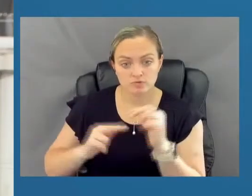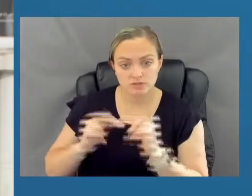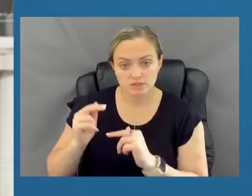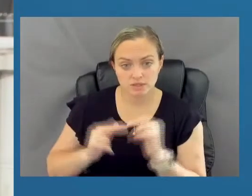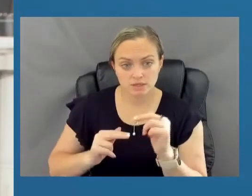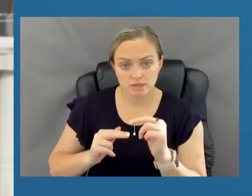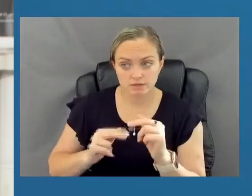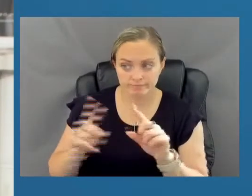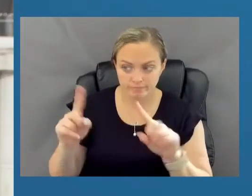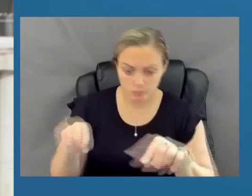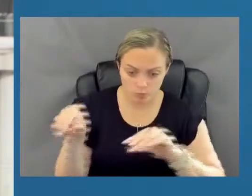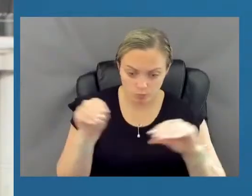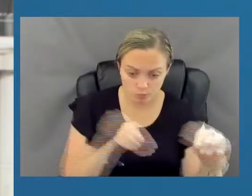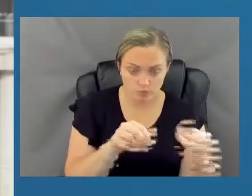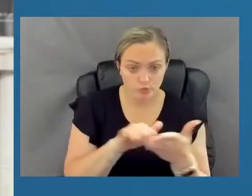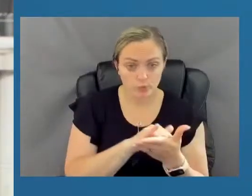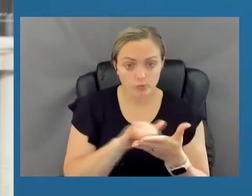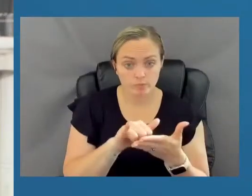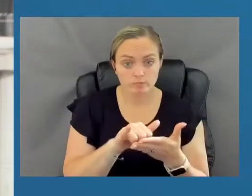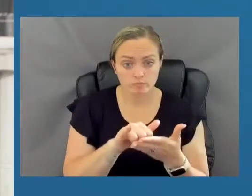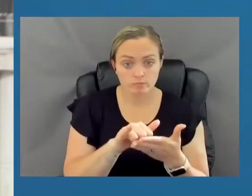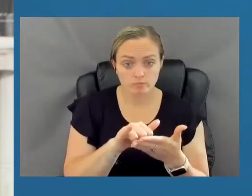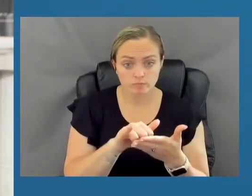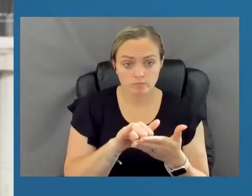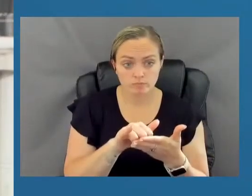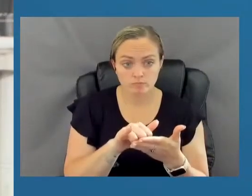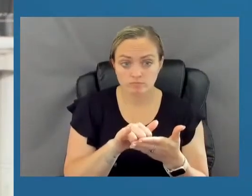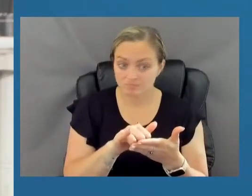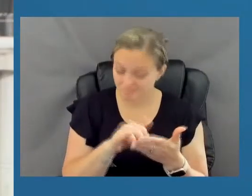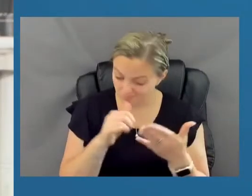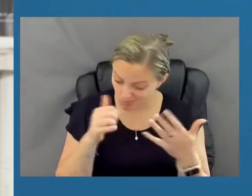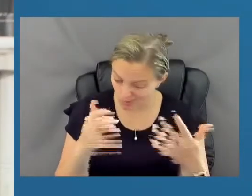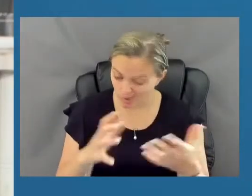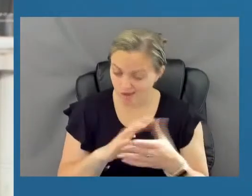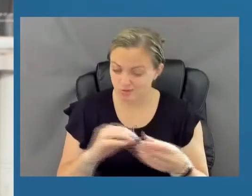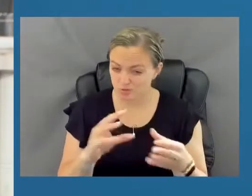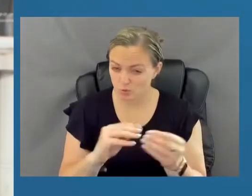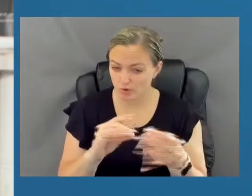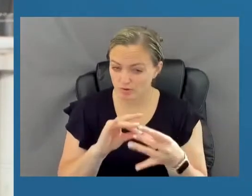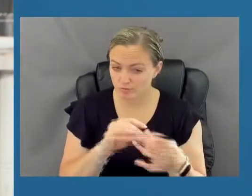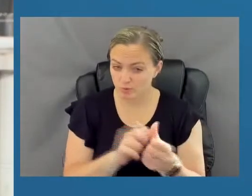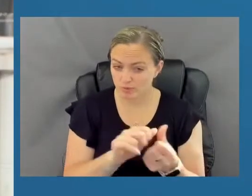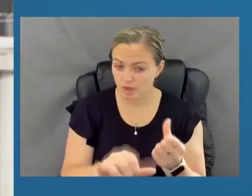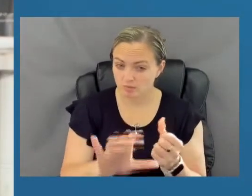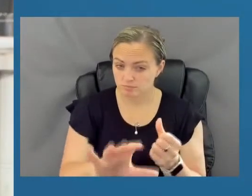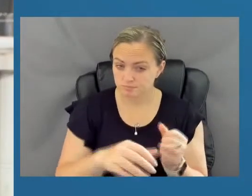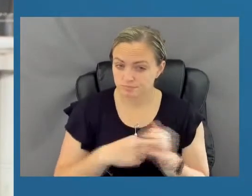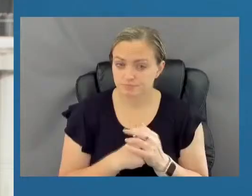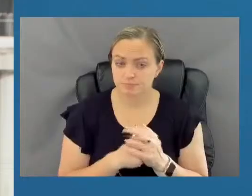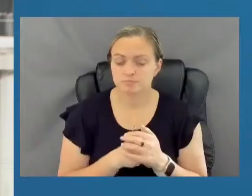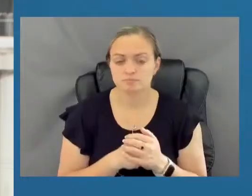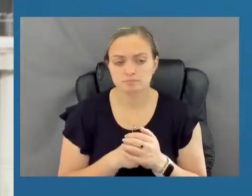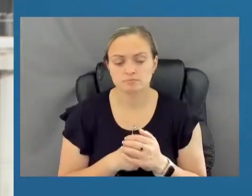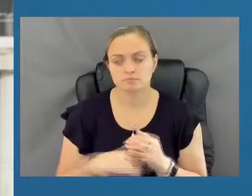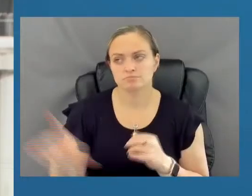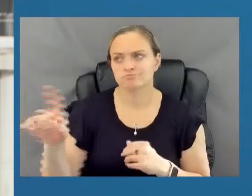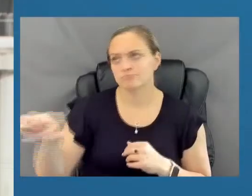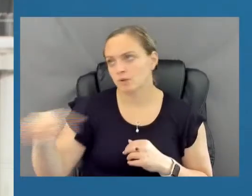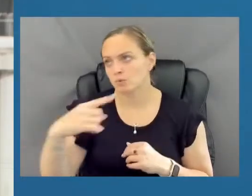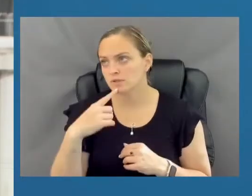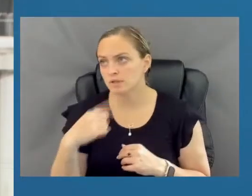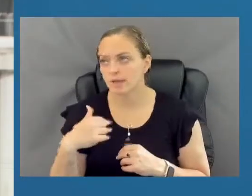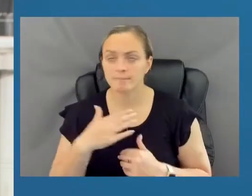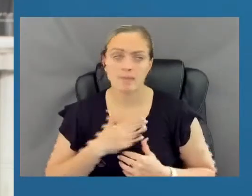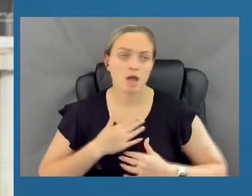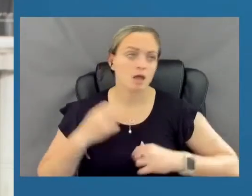to upstate New York. Now, there's a whole story behind this as well. They would say that it was my tenacity